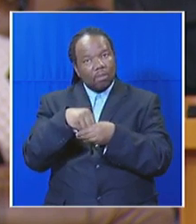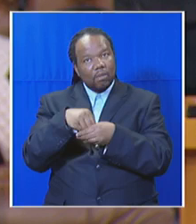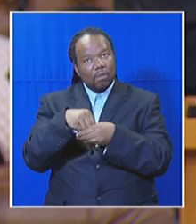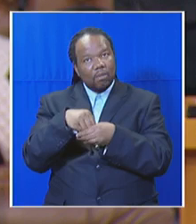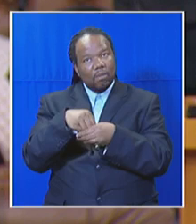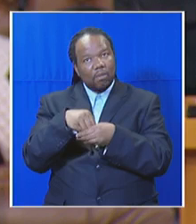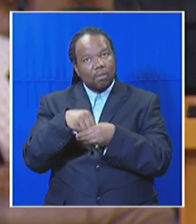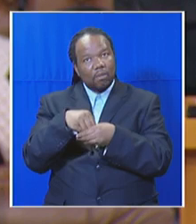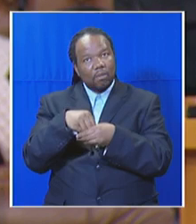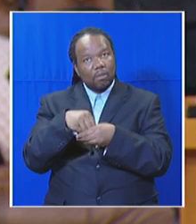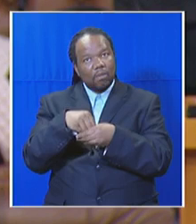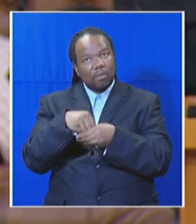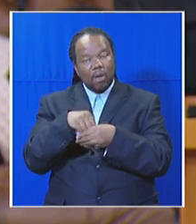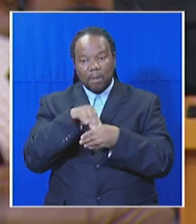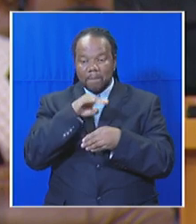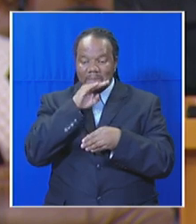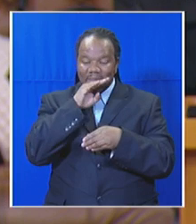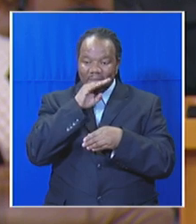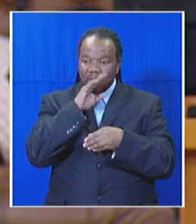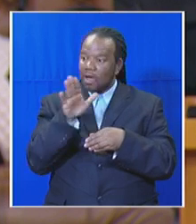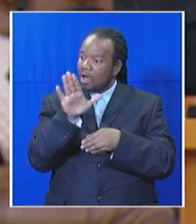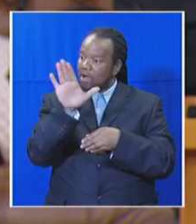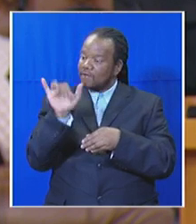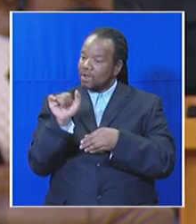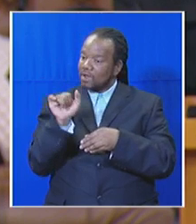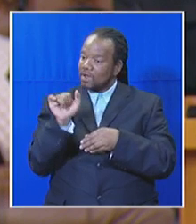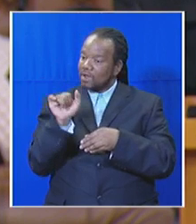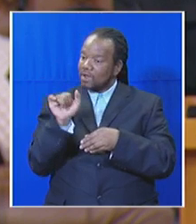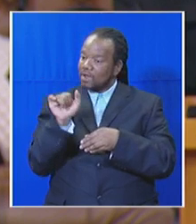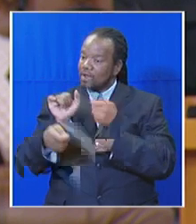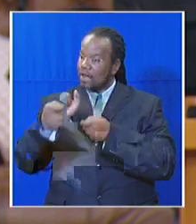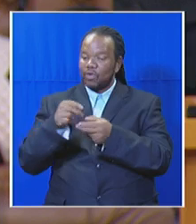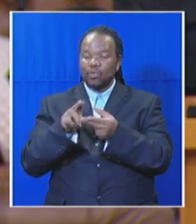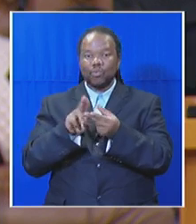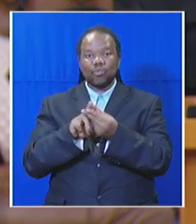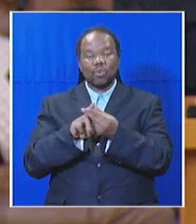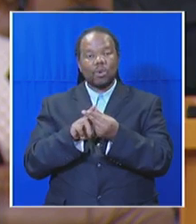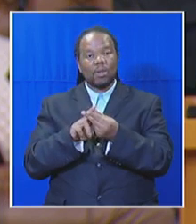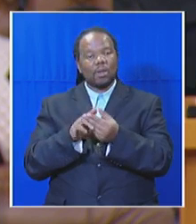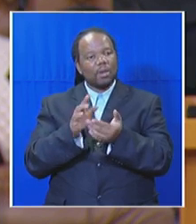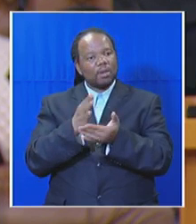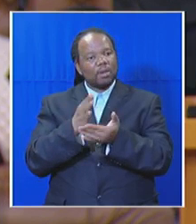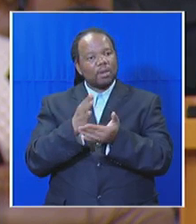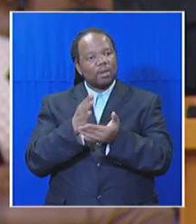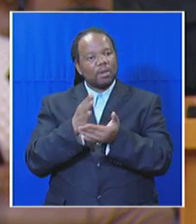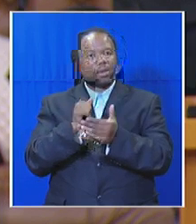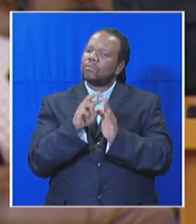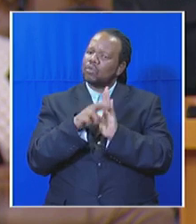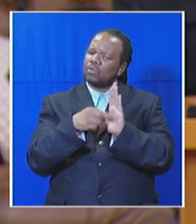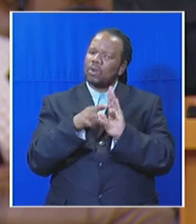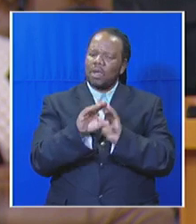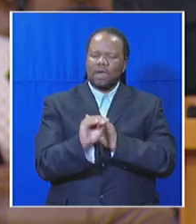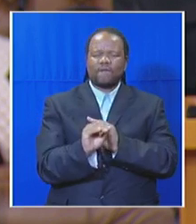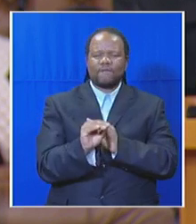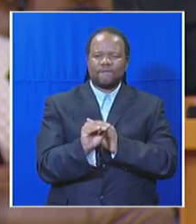the Continental Free Trade Union? Because already playing an instrumental role